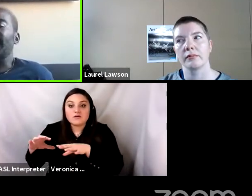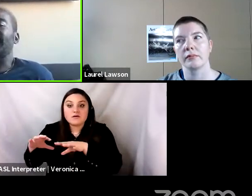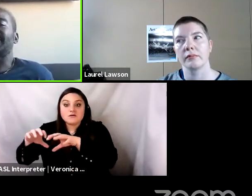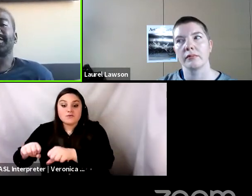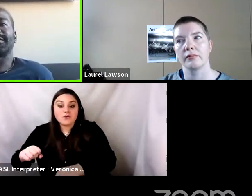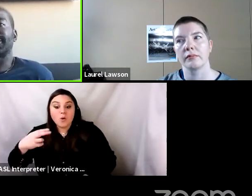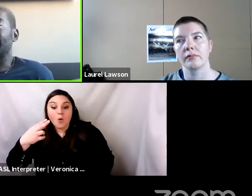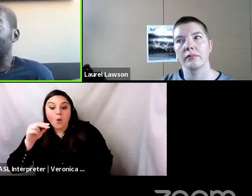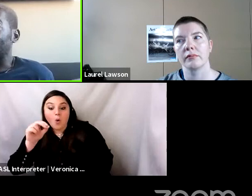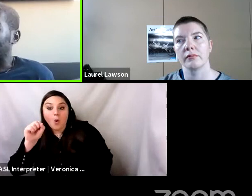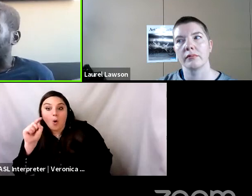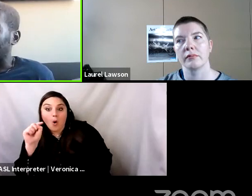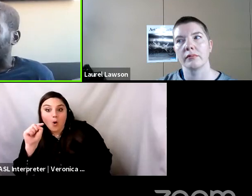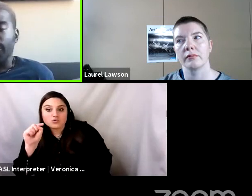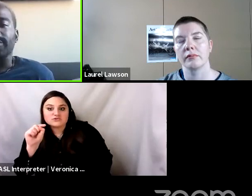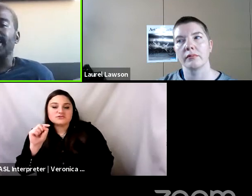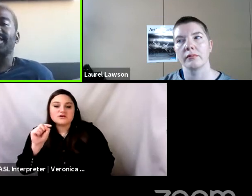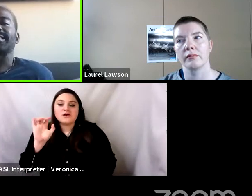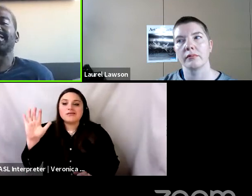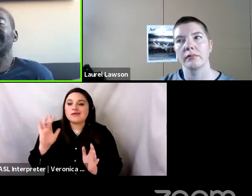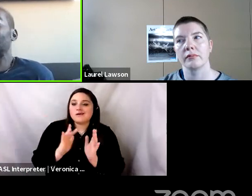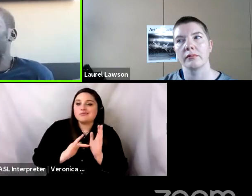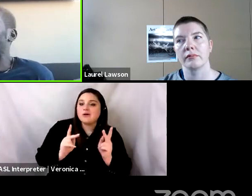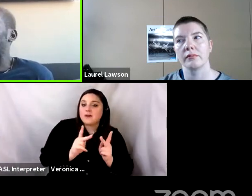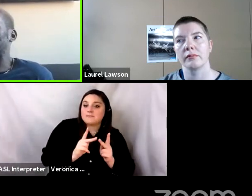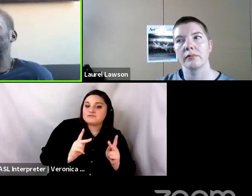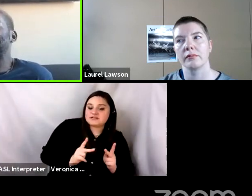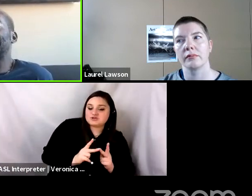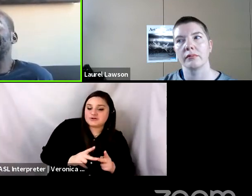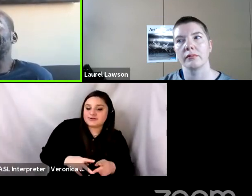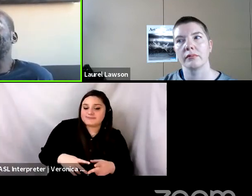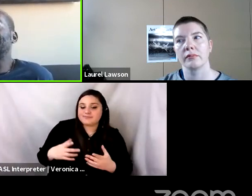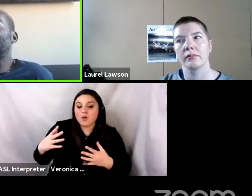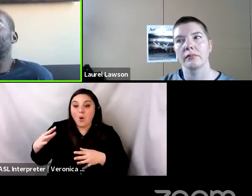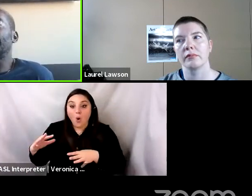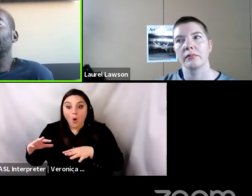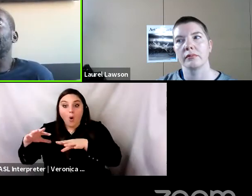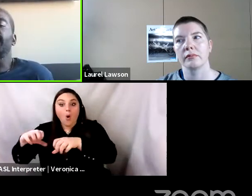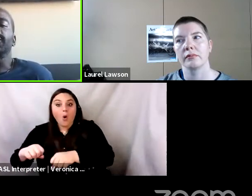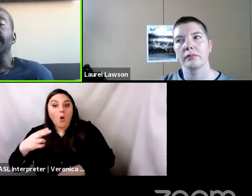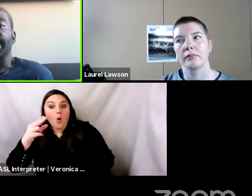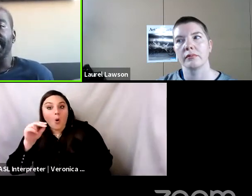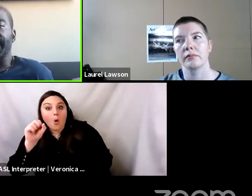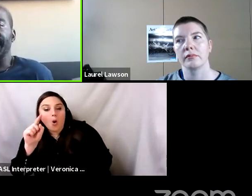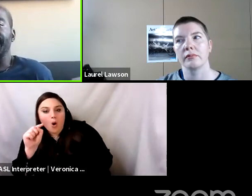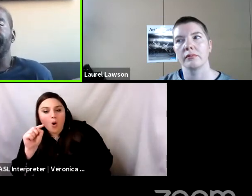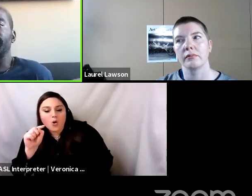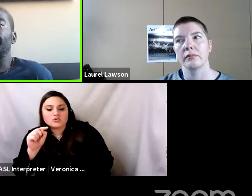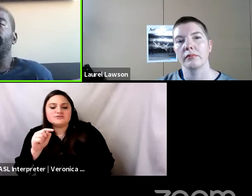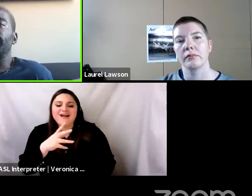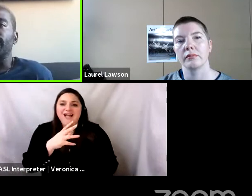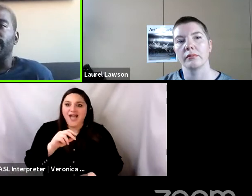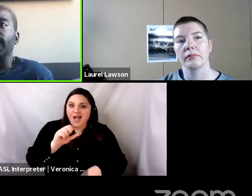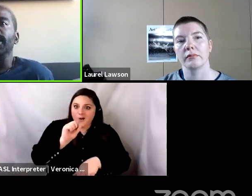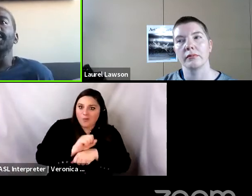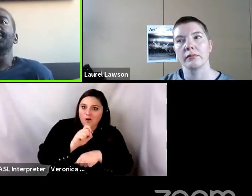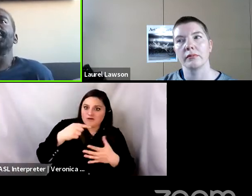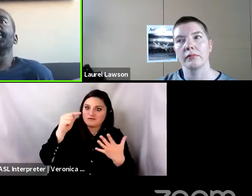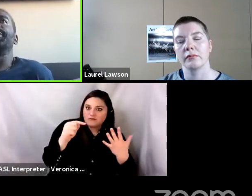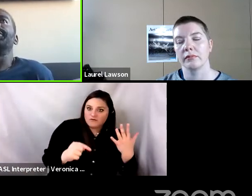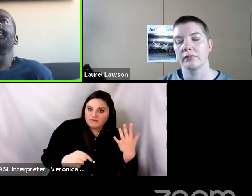host and the protest, and what would that look like, and to